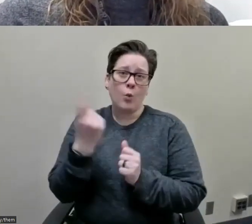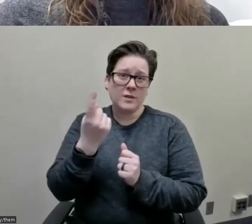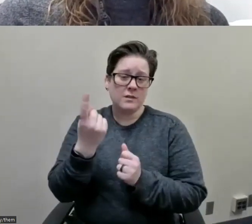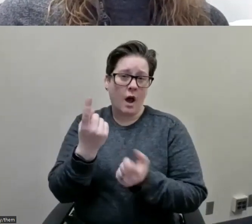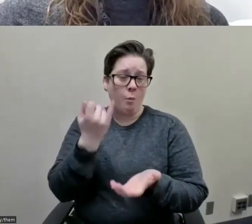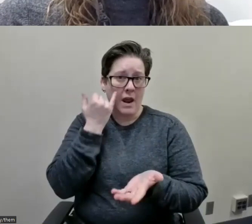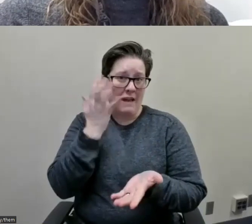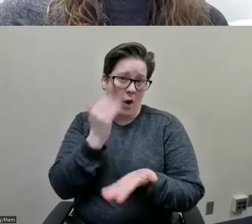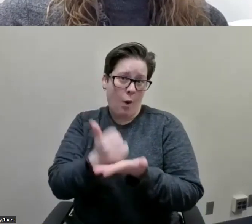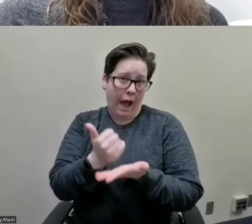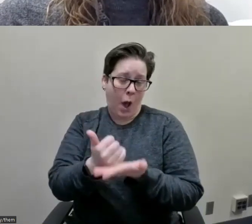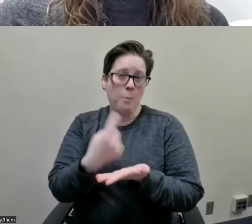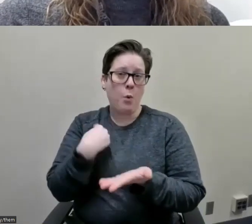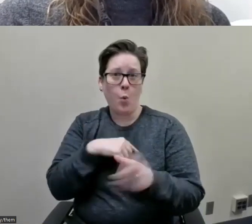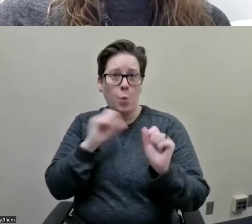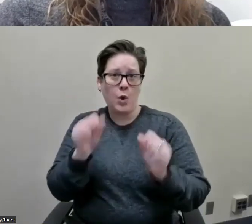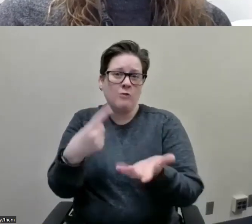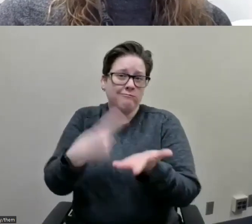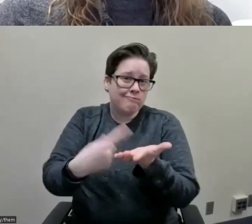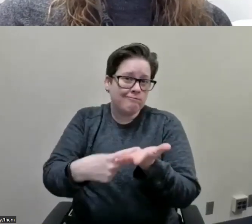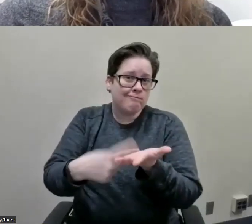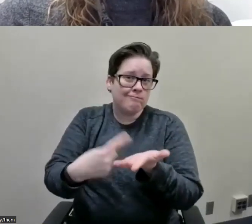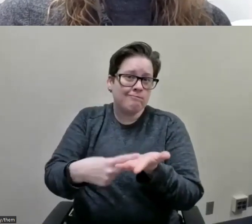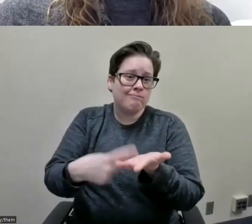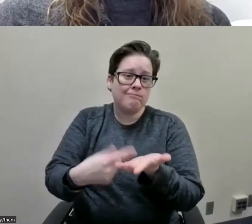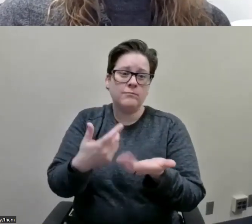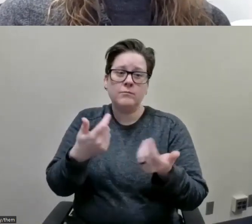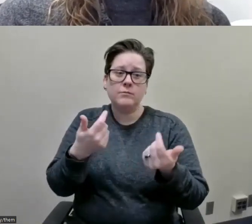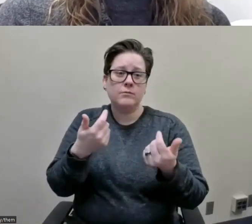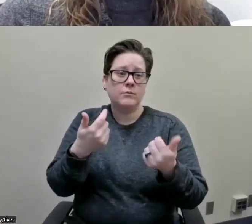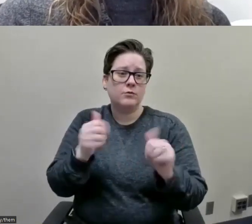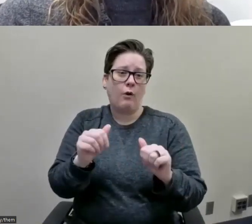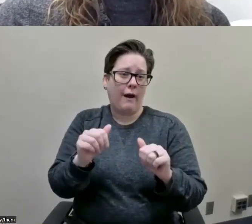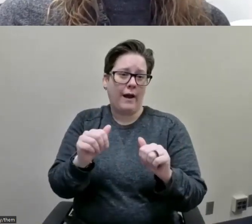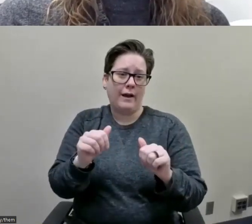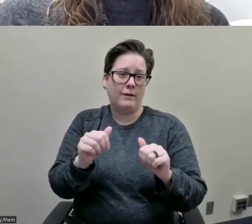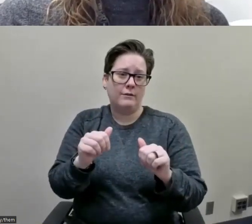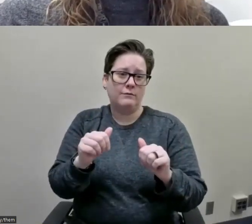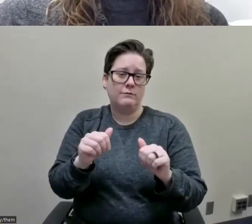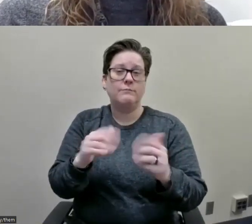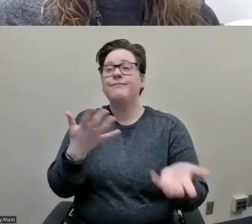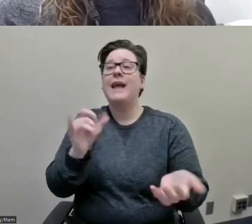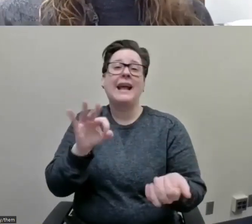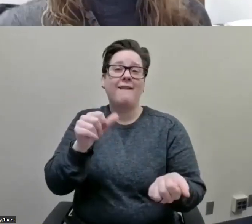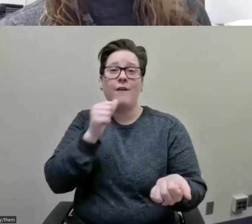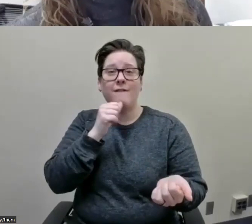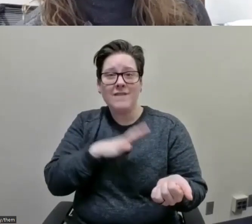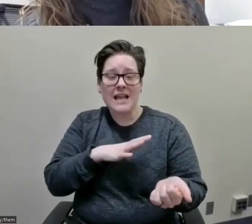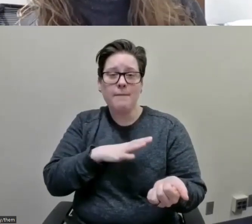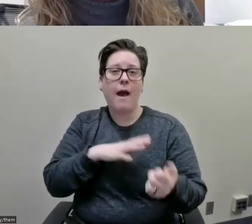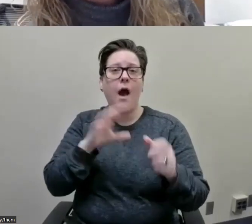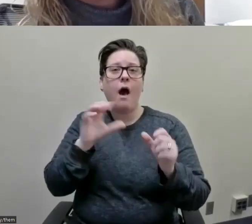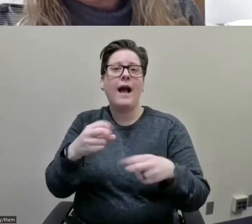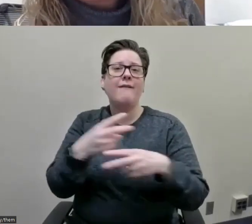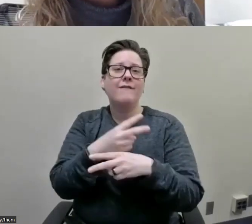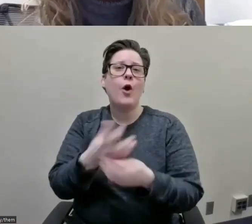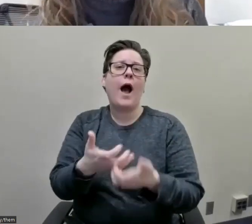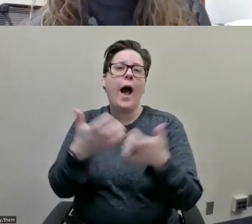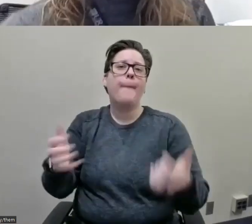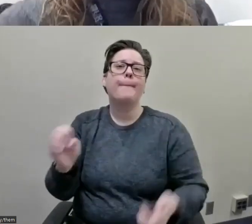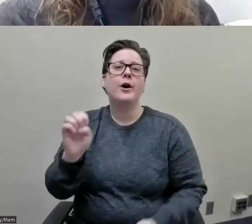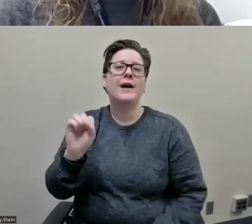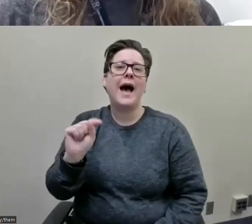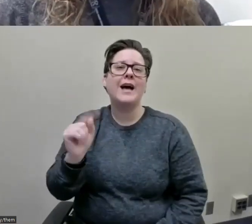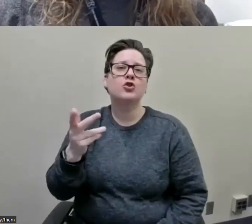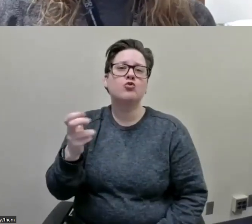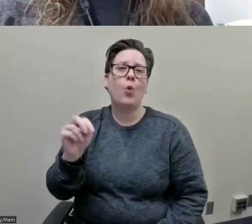helpful, we could talk through some of the things and look at your lifetime, you know, if you're female, your lifetime estrogen exposure,